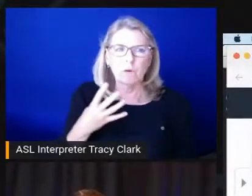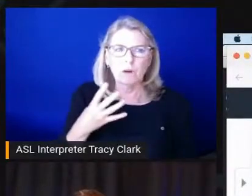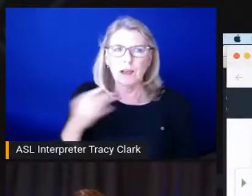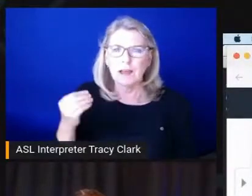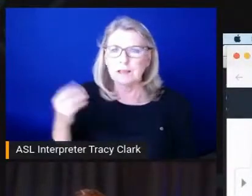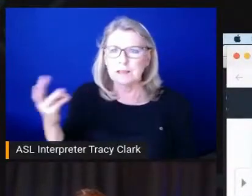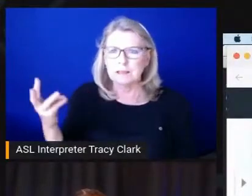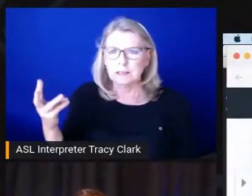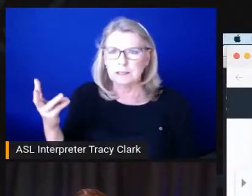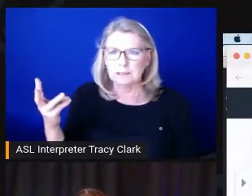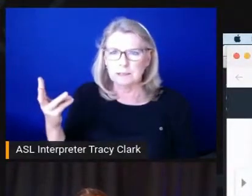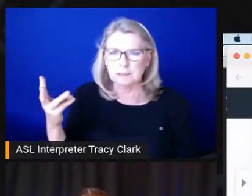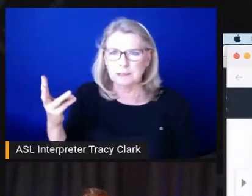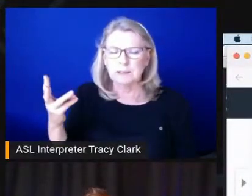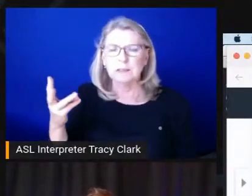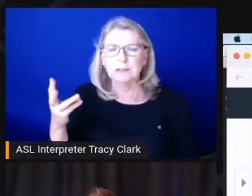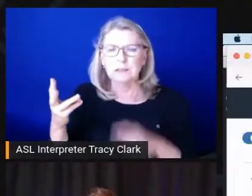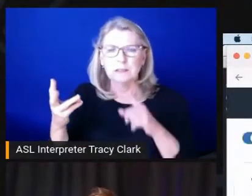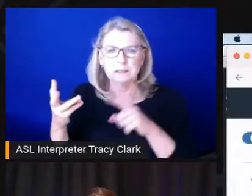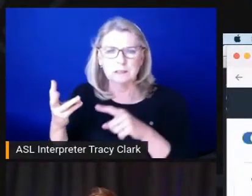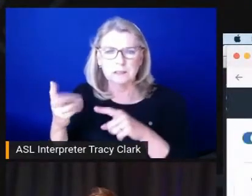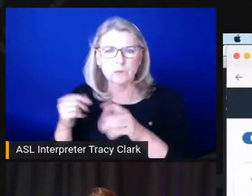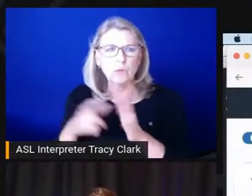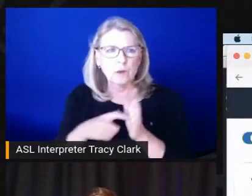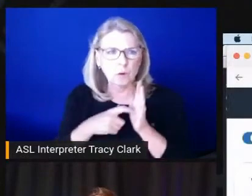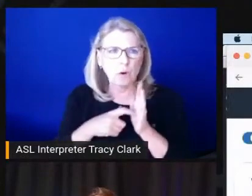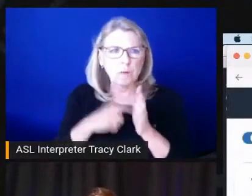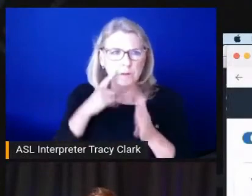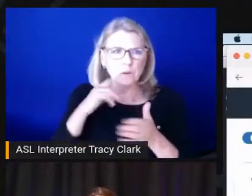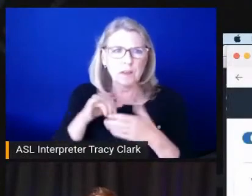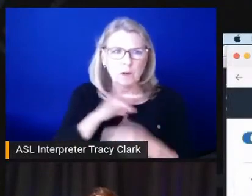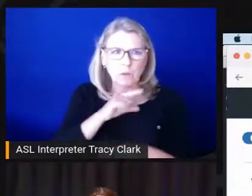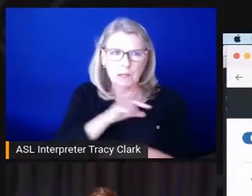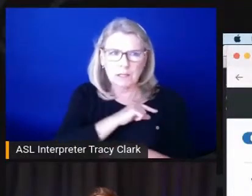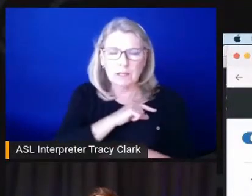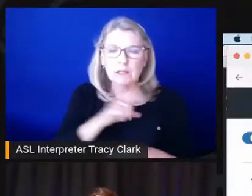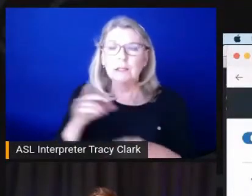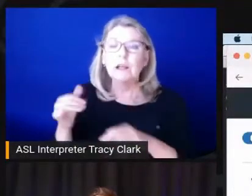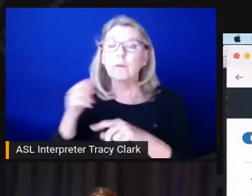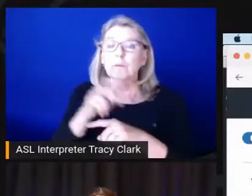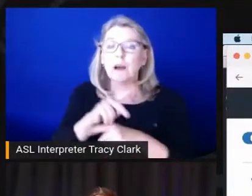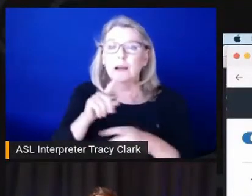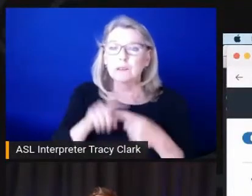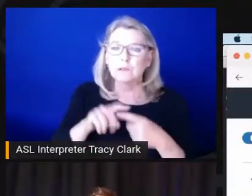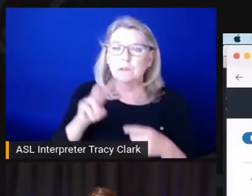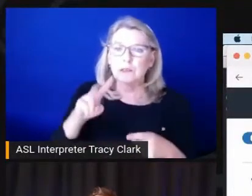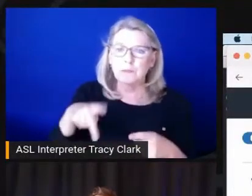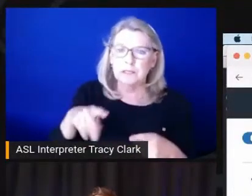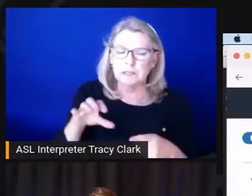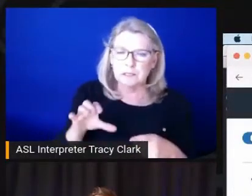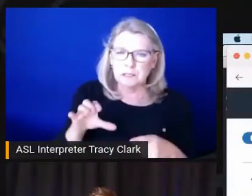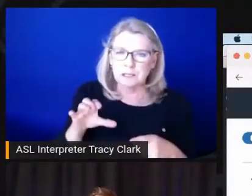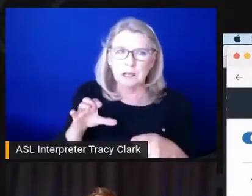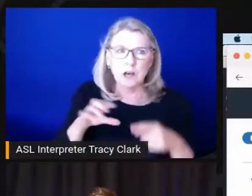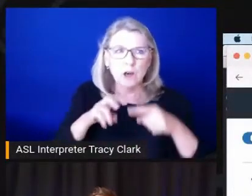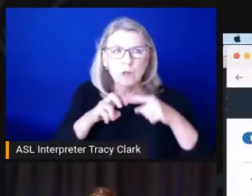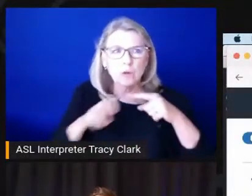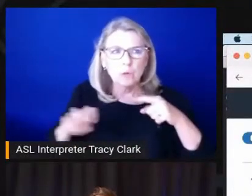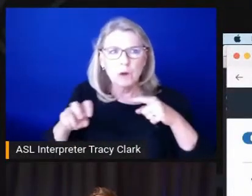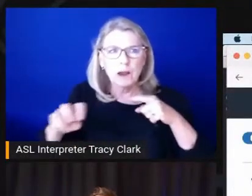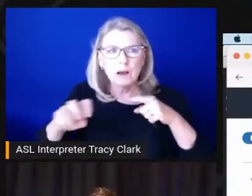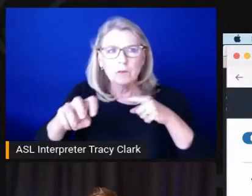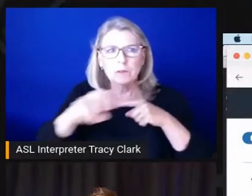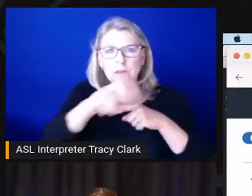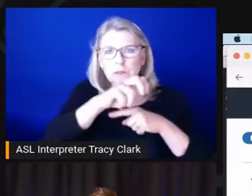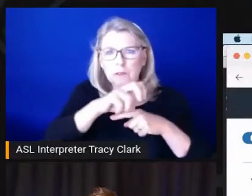VPC currently. And let's go back to VPC here. The route table that we see here,